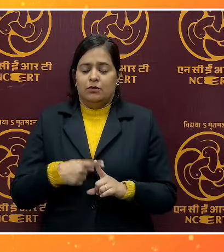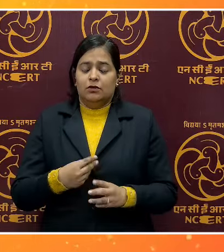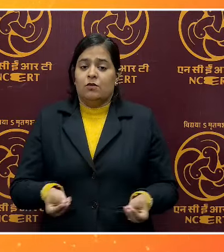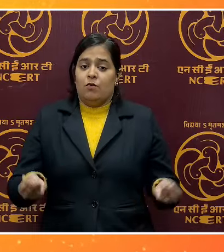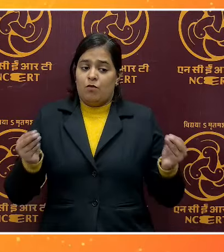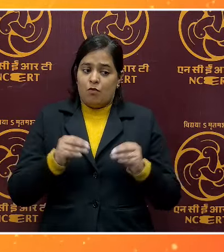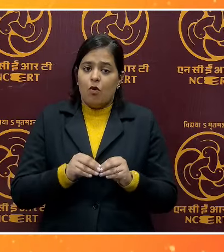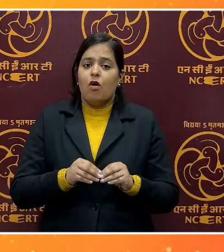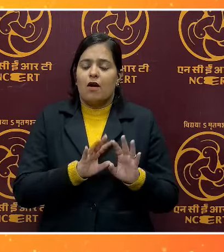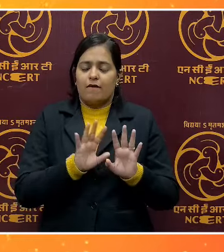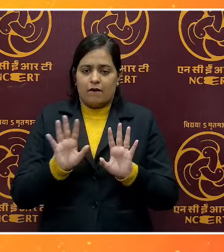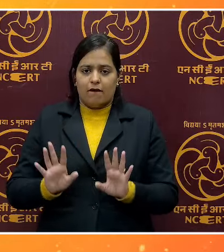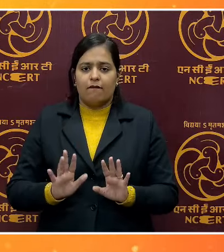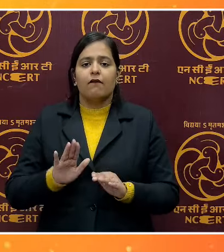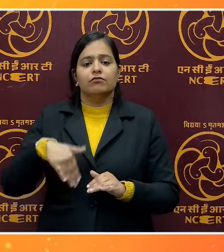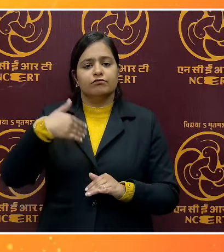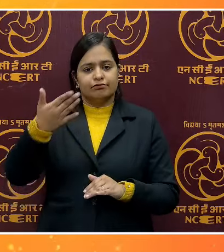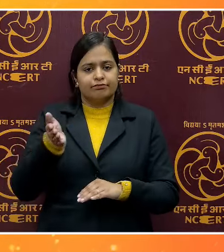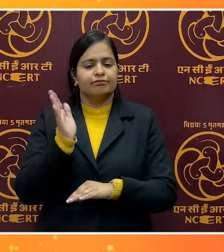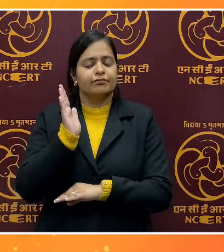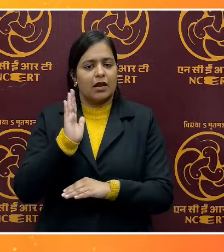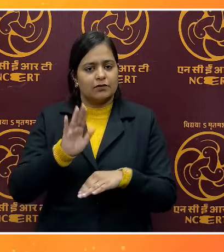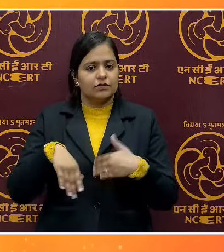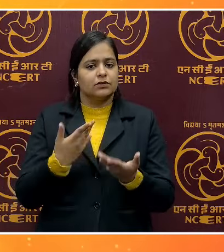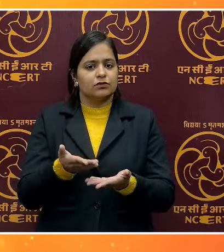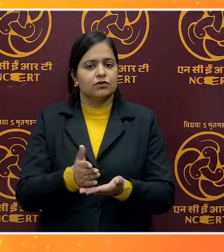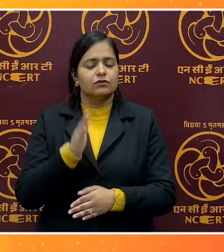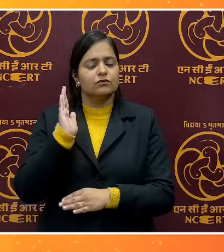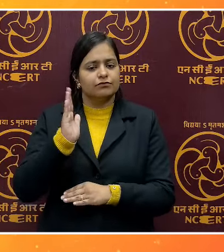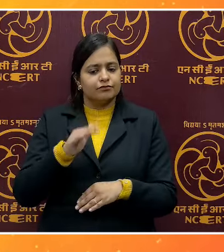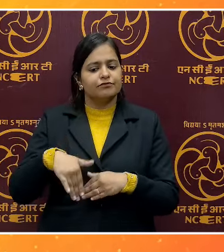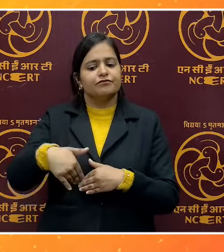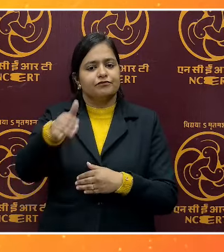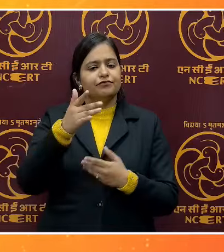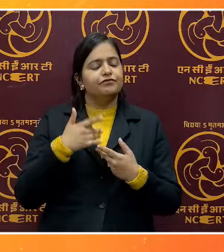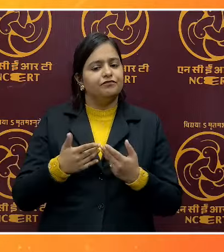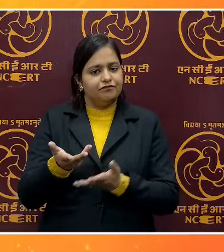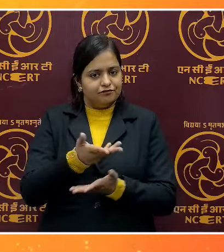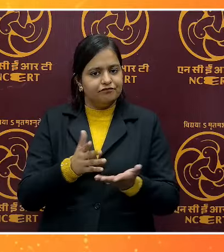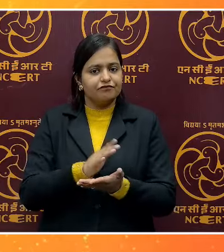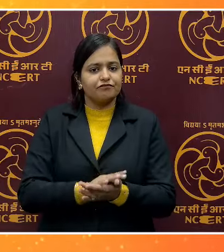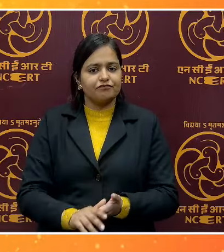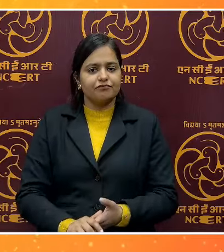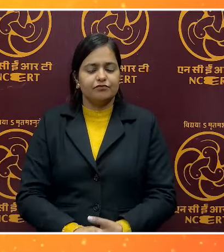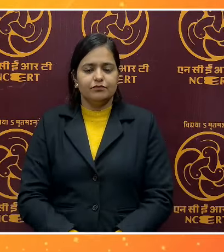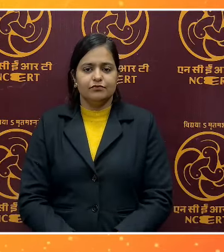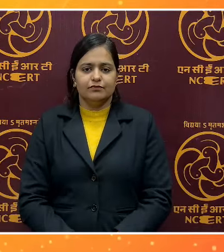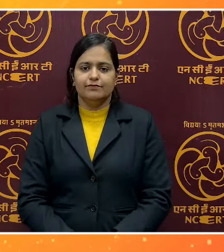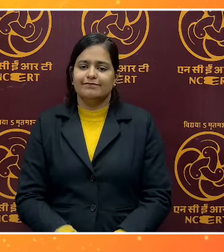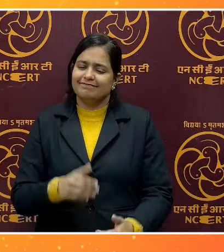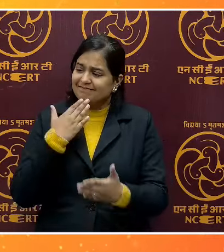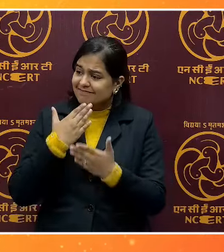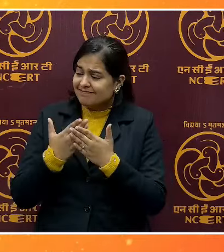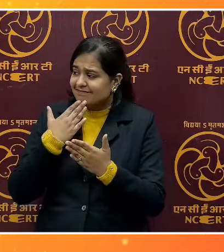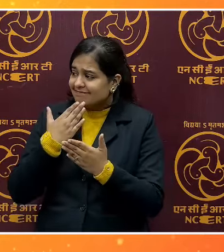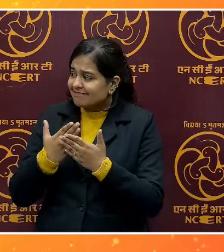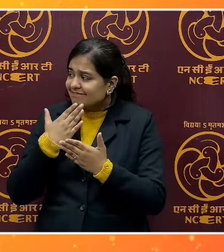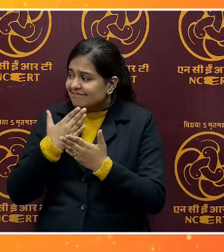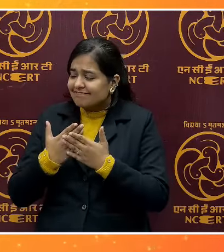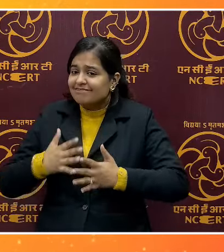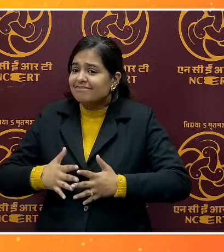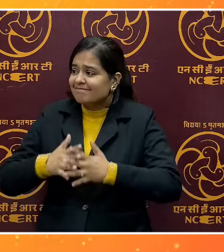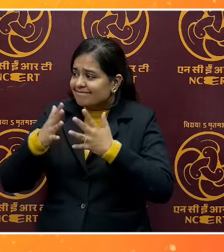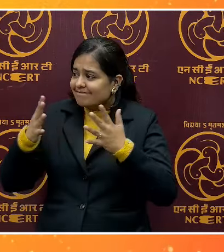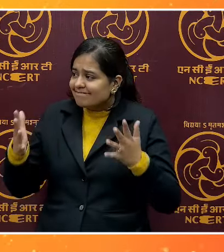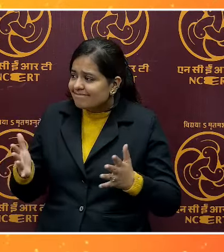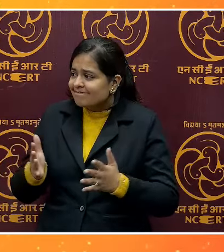things are also there. So, we will discuss these things in the coming sessions whenever we will get This is. Thank you so much, sir,